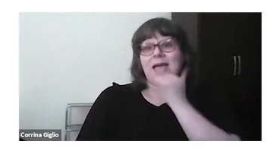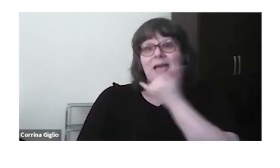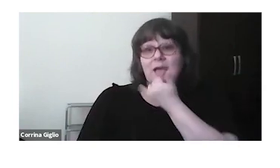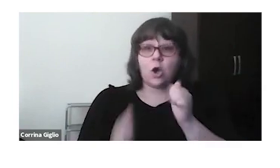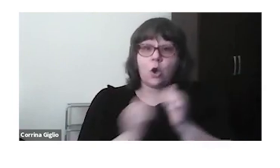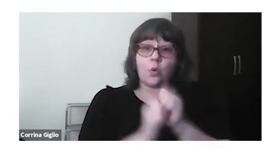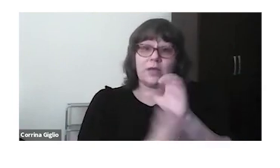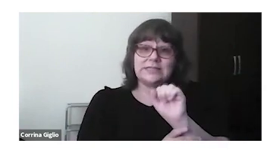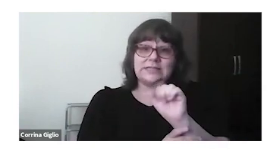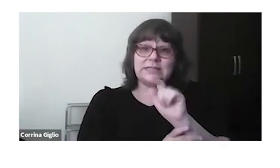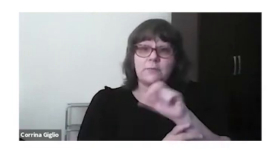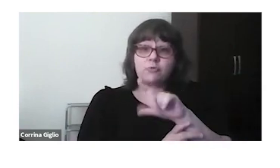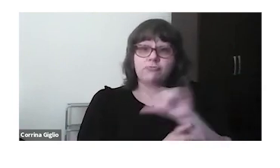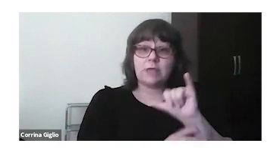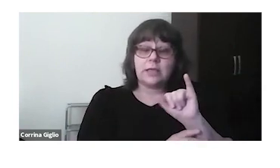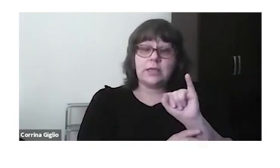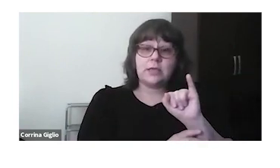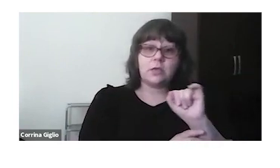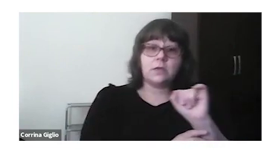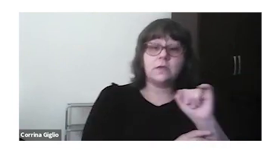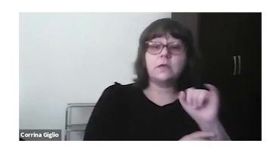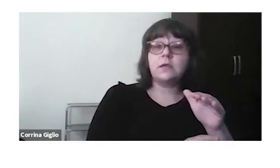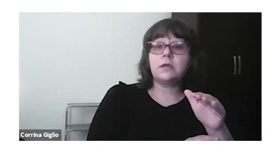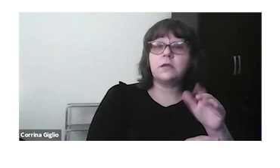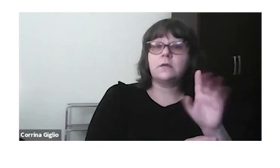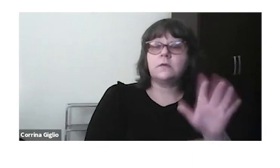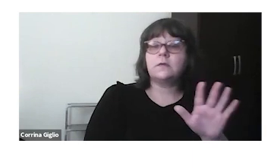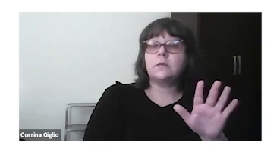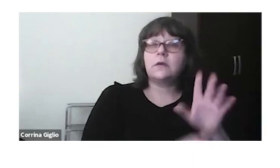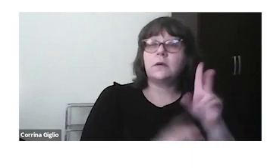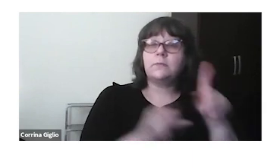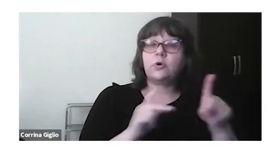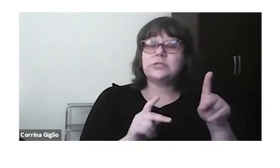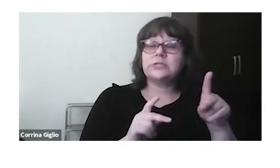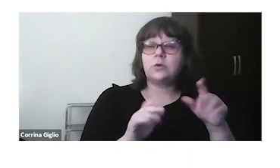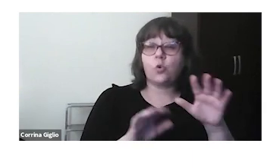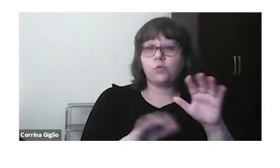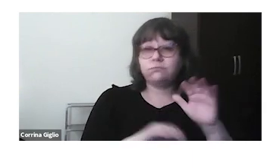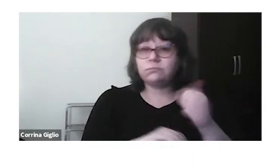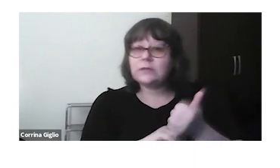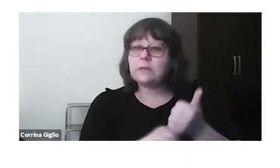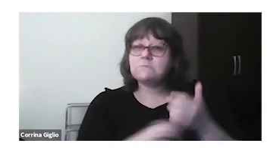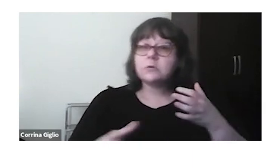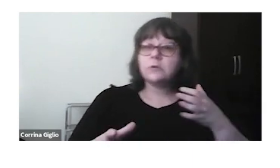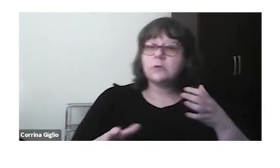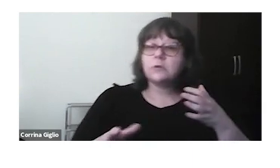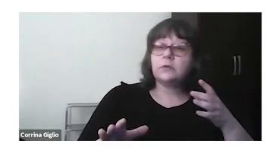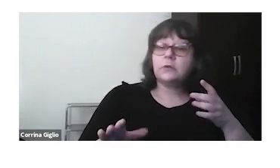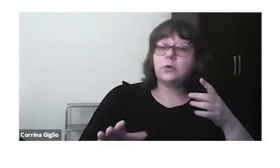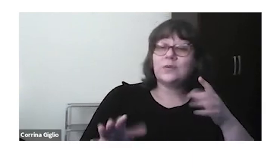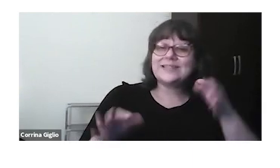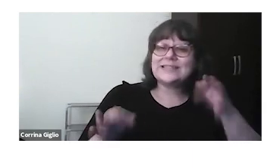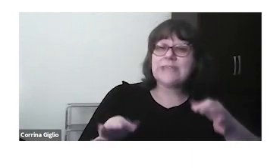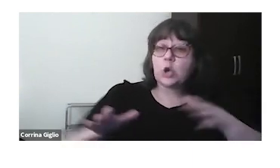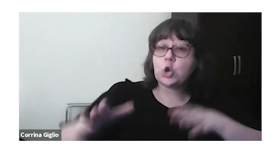Schiaparelli or Tom Brown. I just think the stylist or the casting person didn't sort of make the connection that we're making in class right